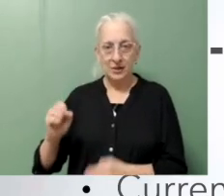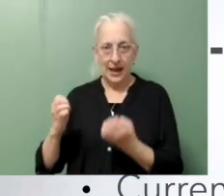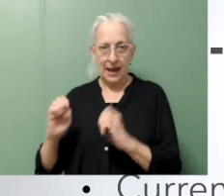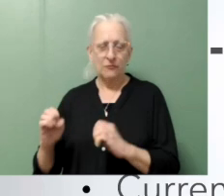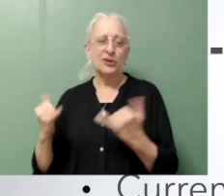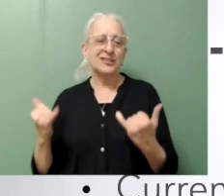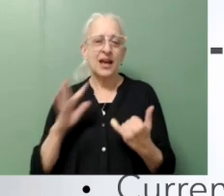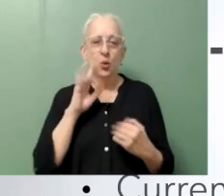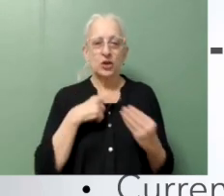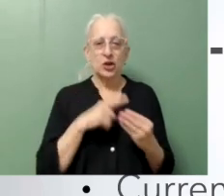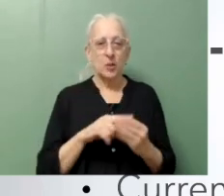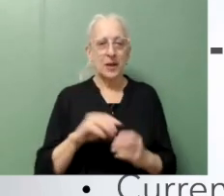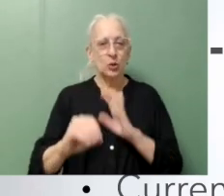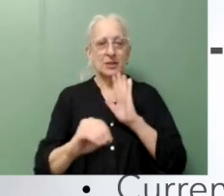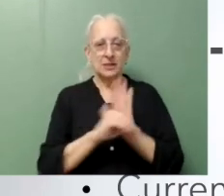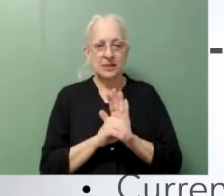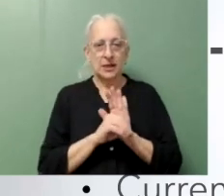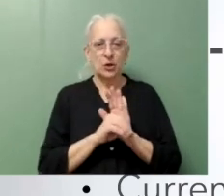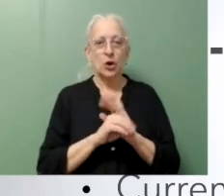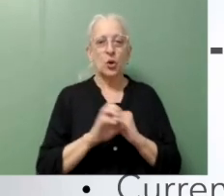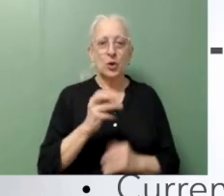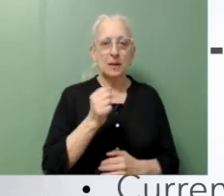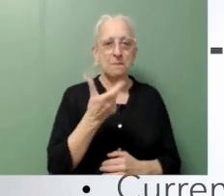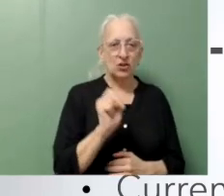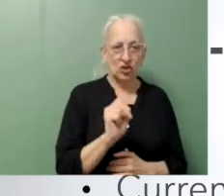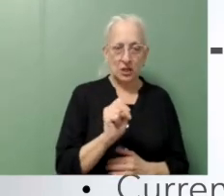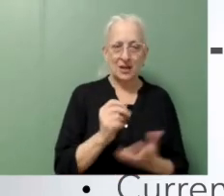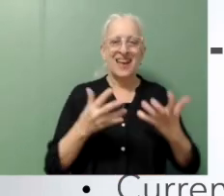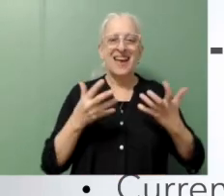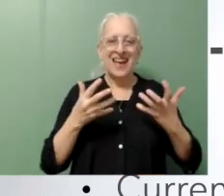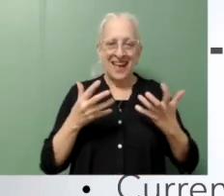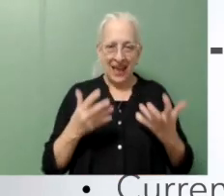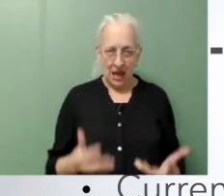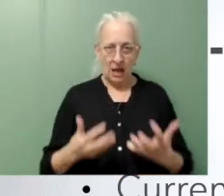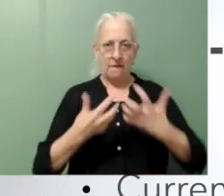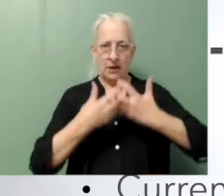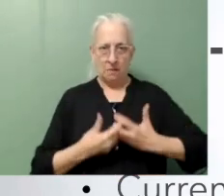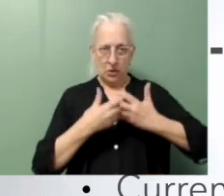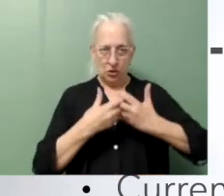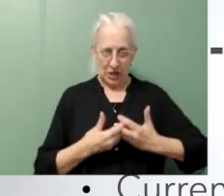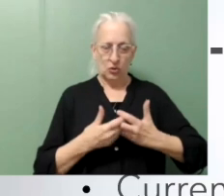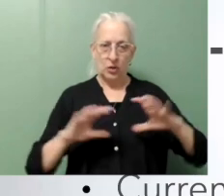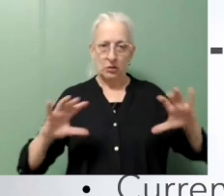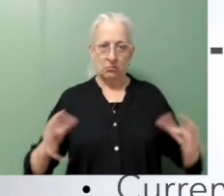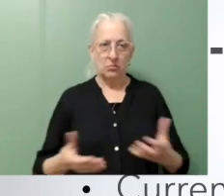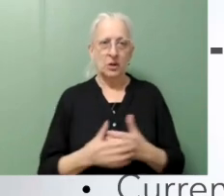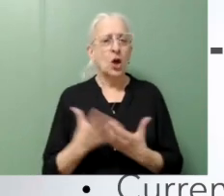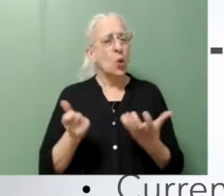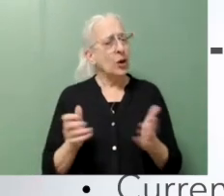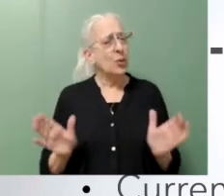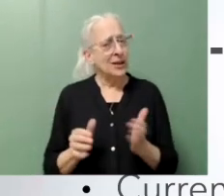duty fleet outreach and emission reduction strategies. CARB wants to continue to promote zero